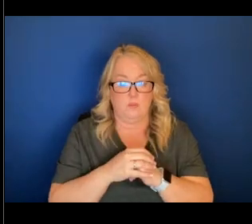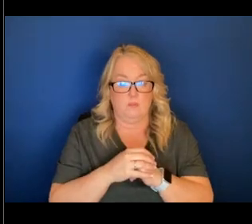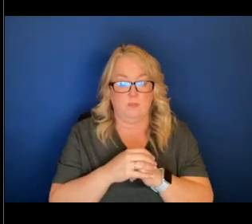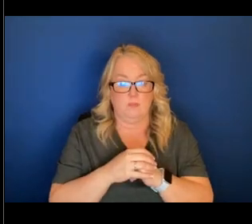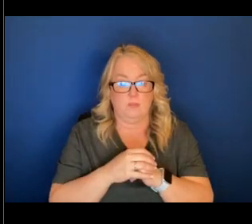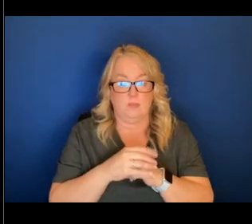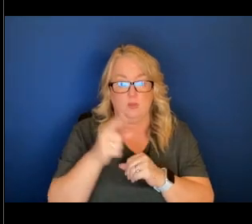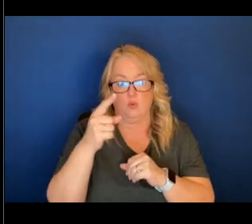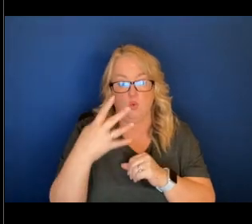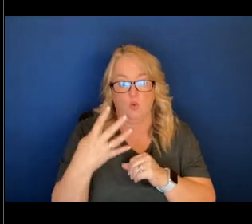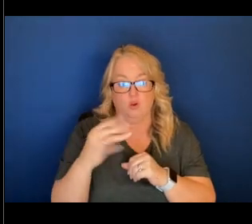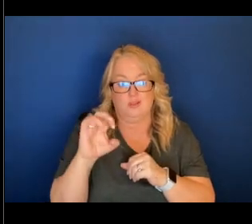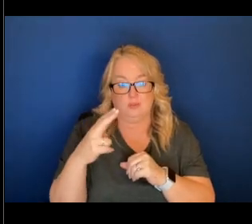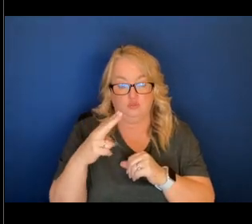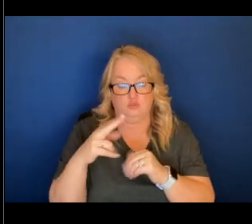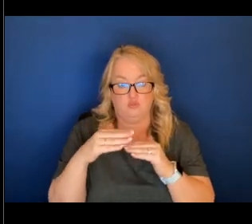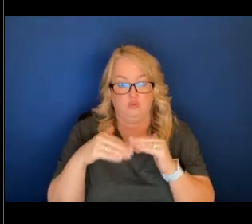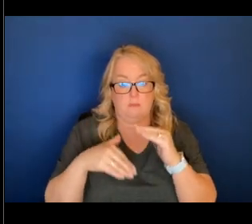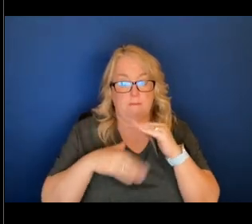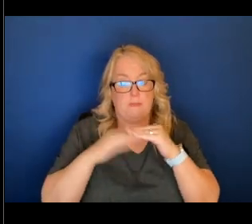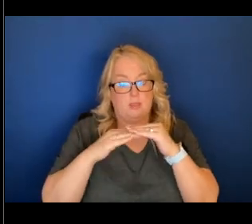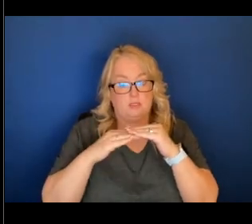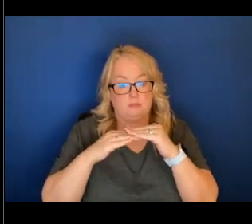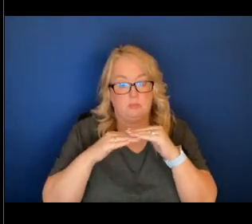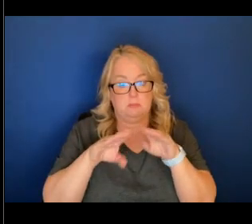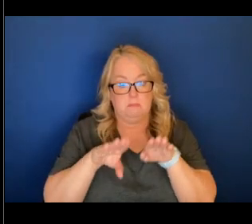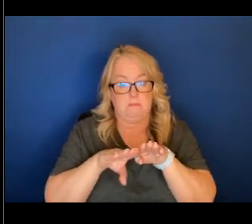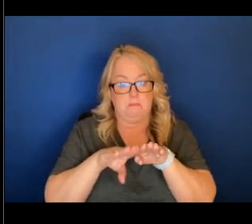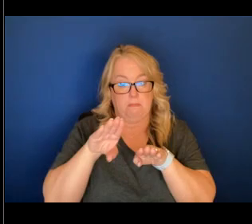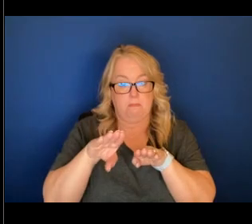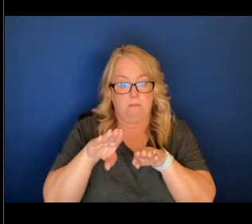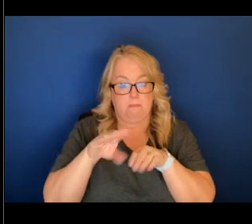1/4 inch maximum vertical level change,